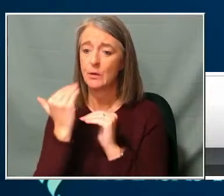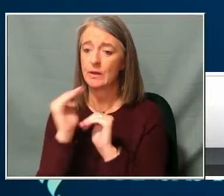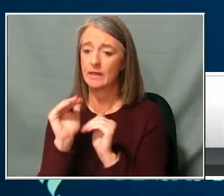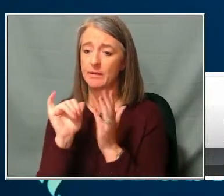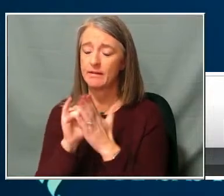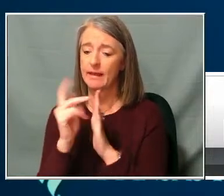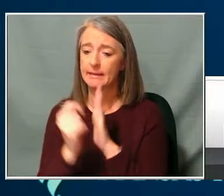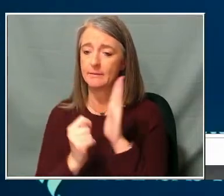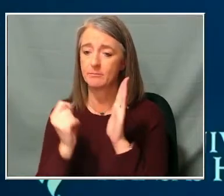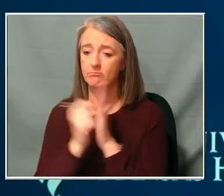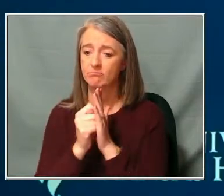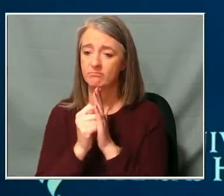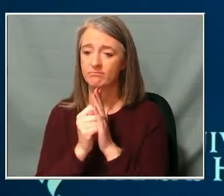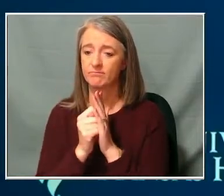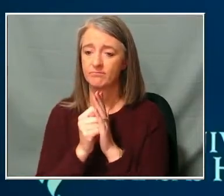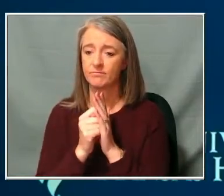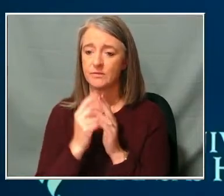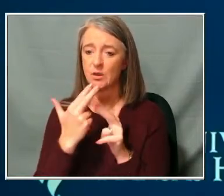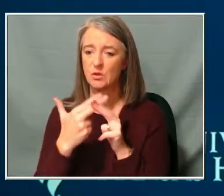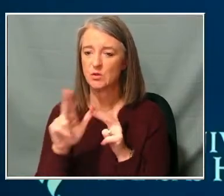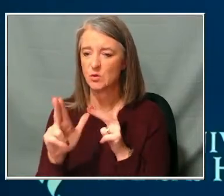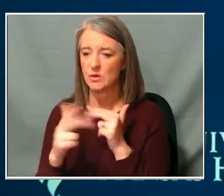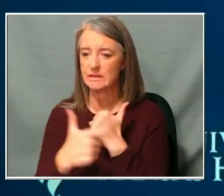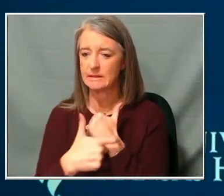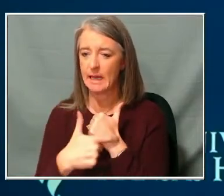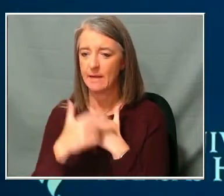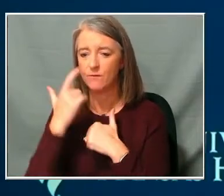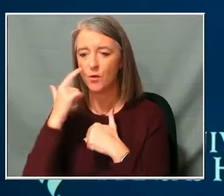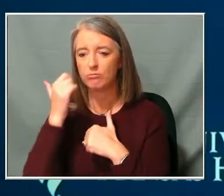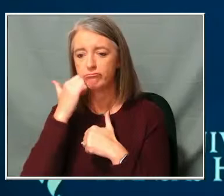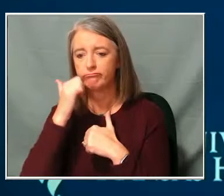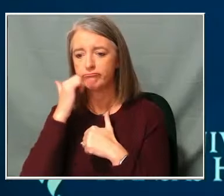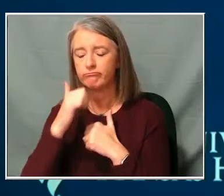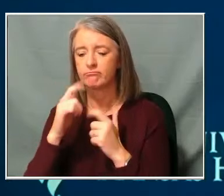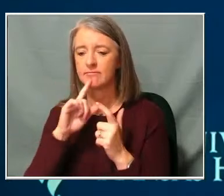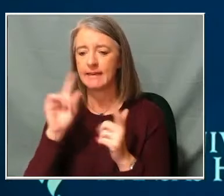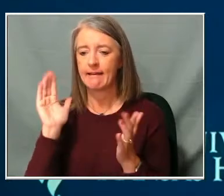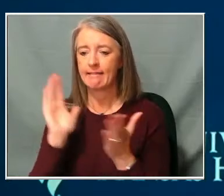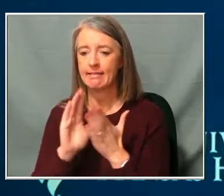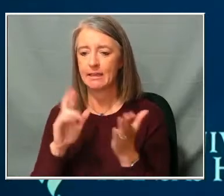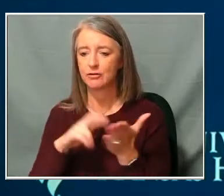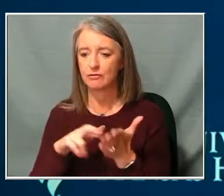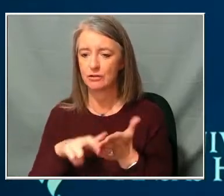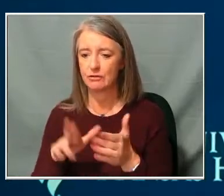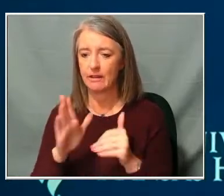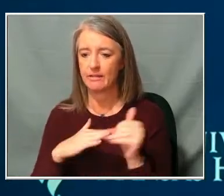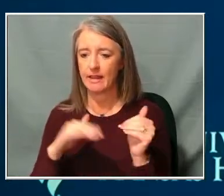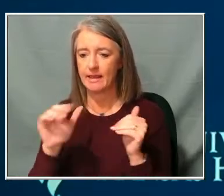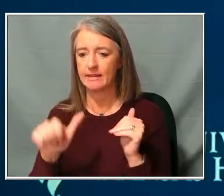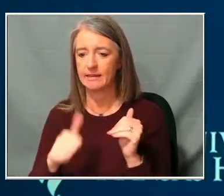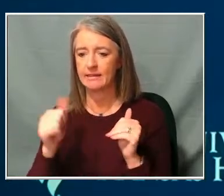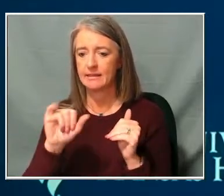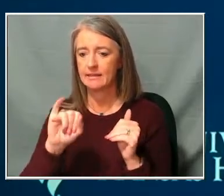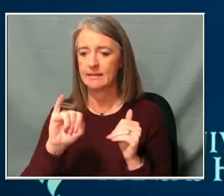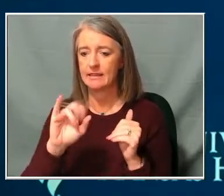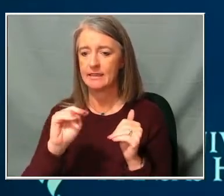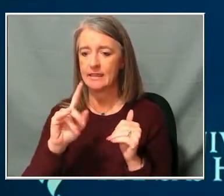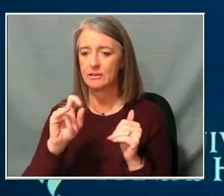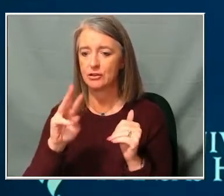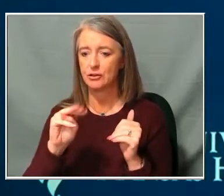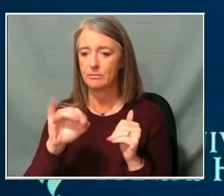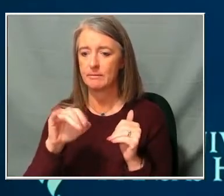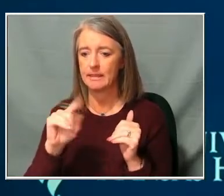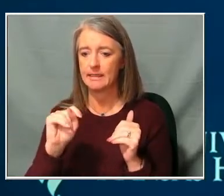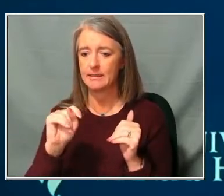period to a shortened period throughout the day, actually has less research than the intermittent energy restriction or